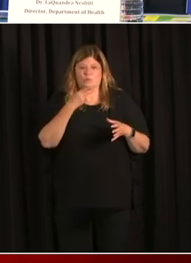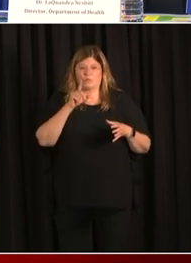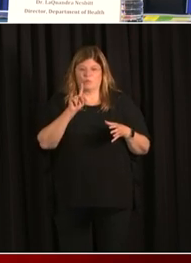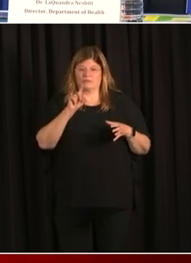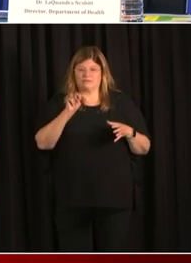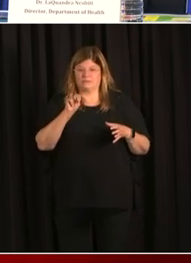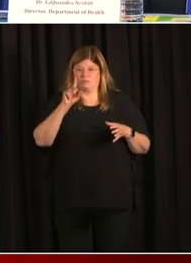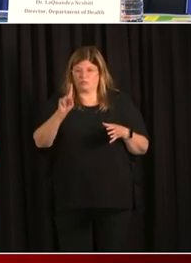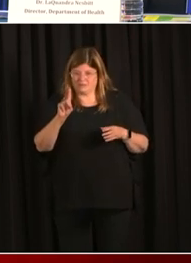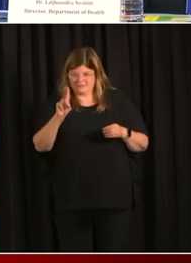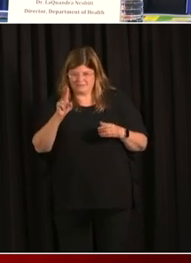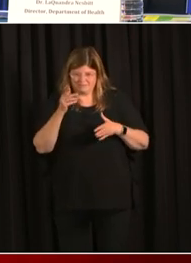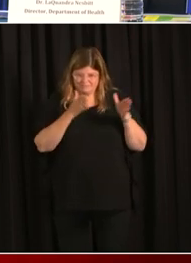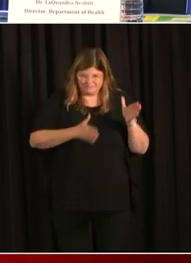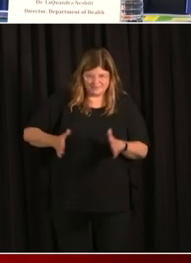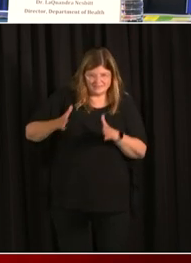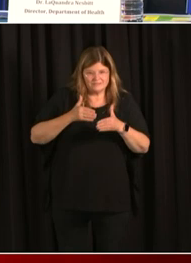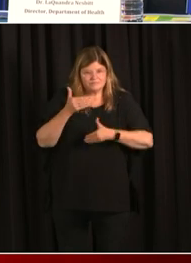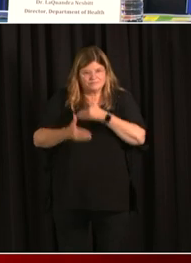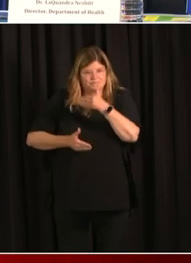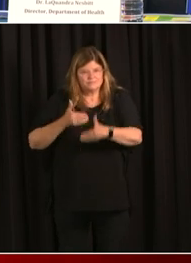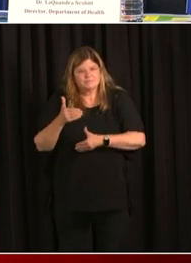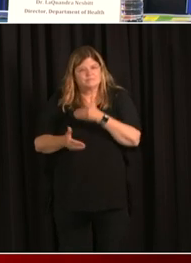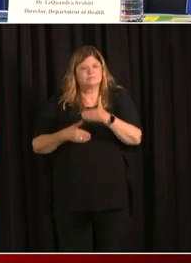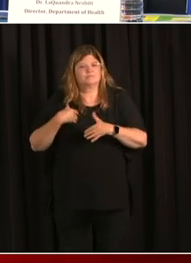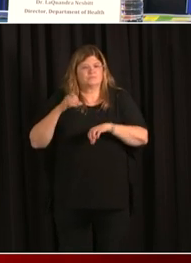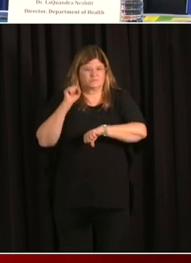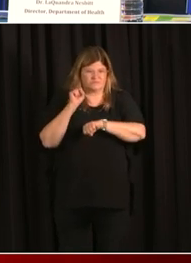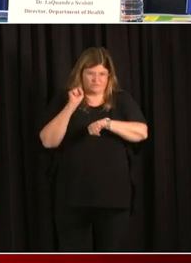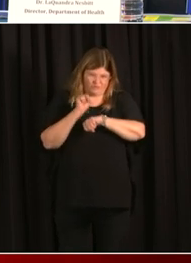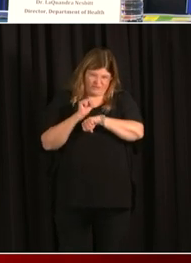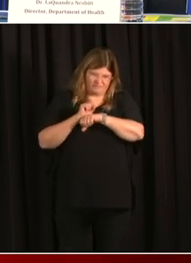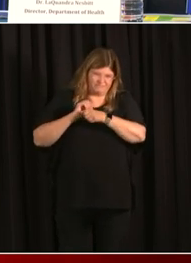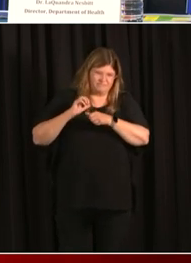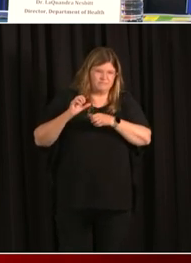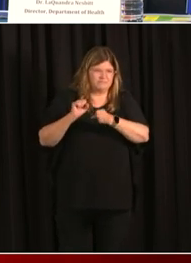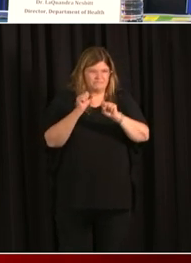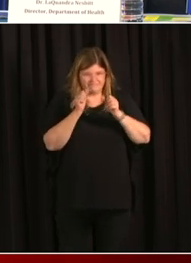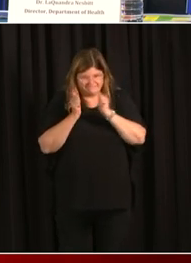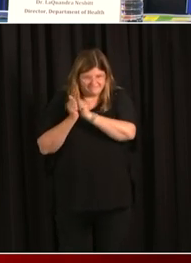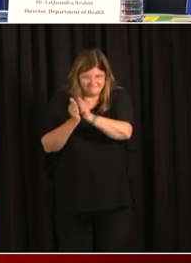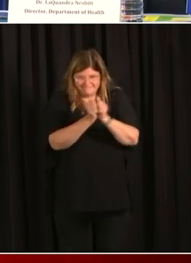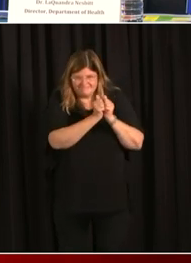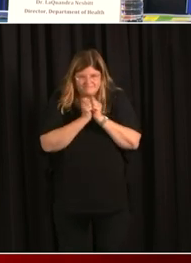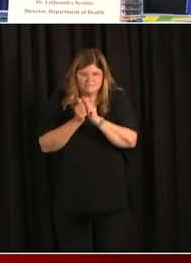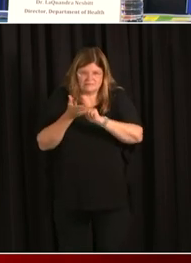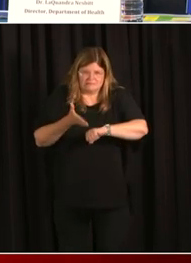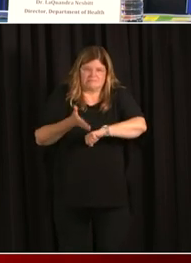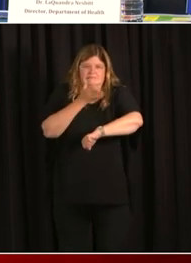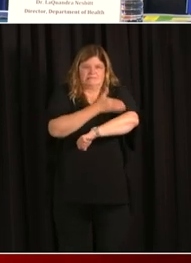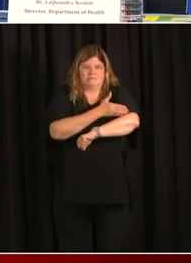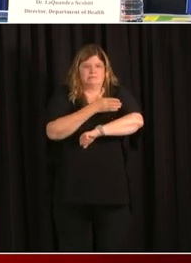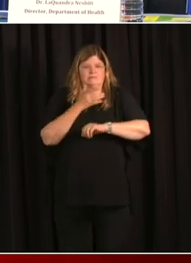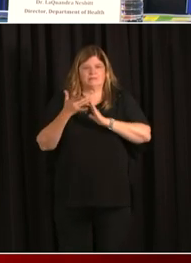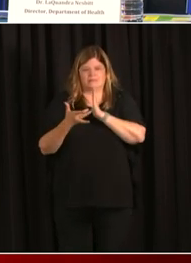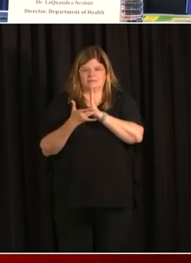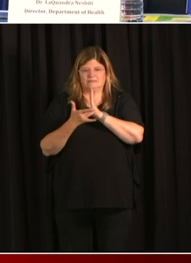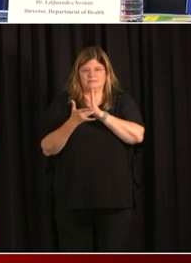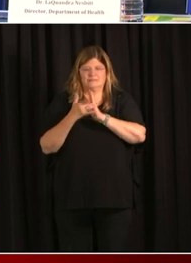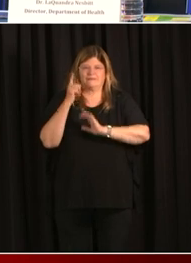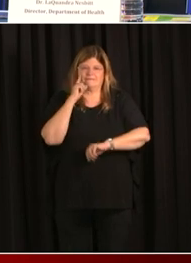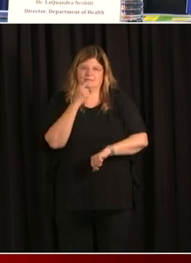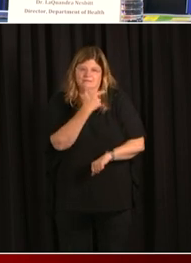process. We will be working a lot to update the technology that we have in place with our immunization